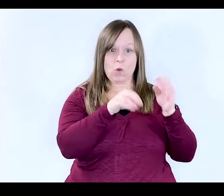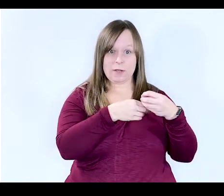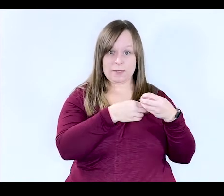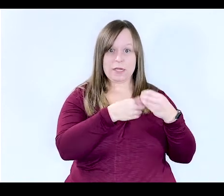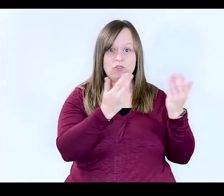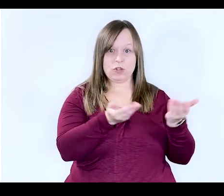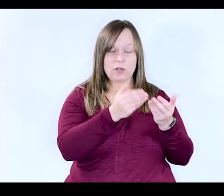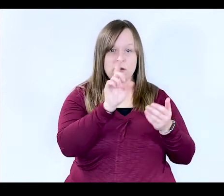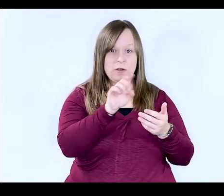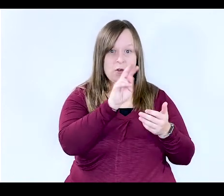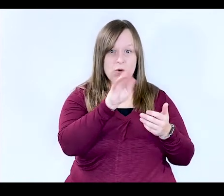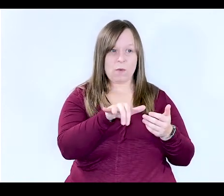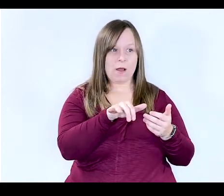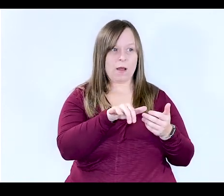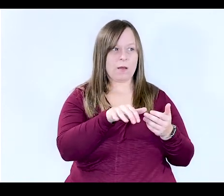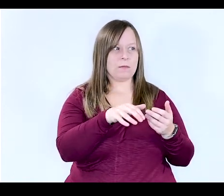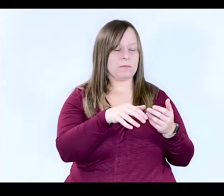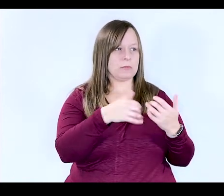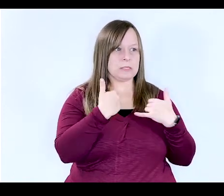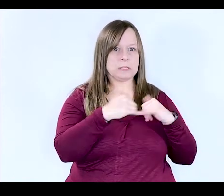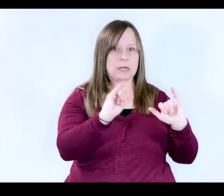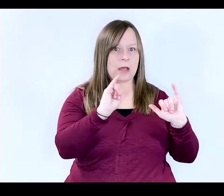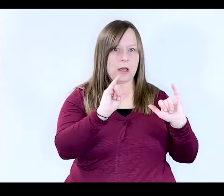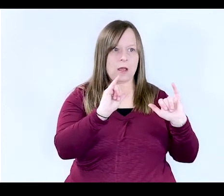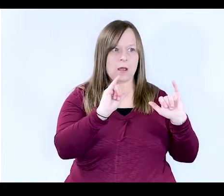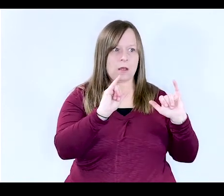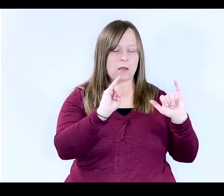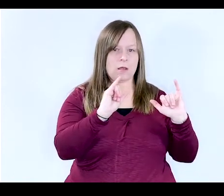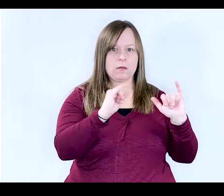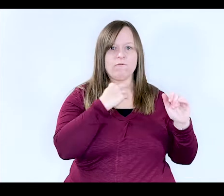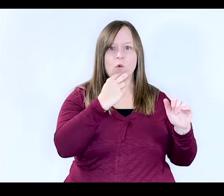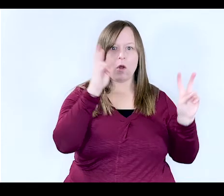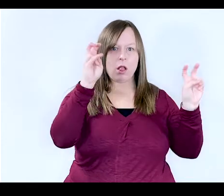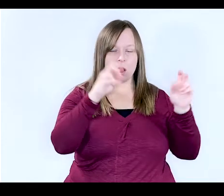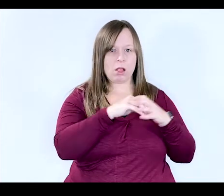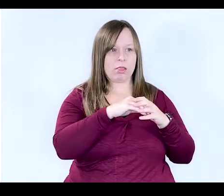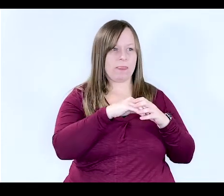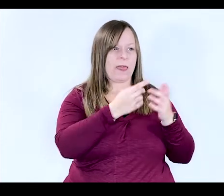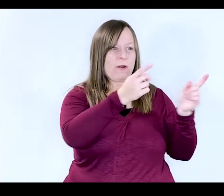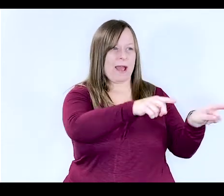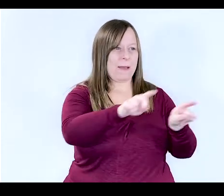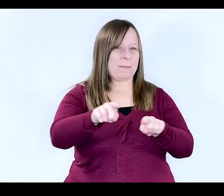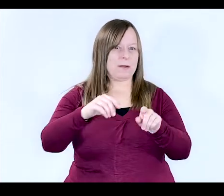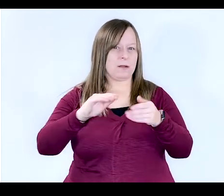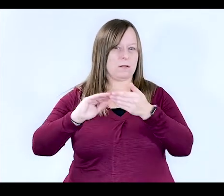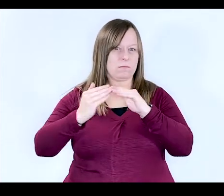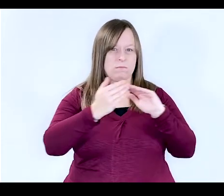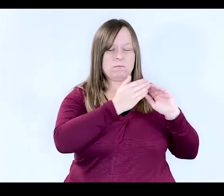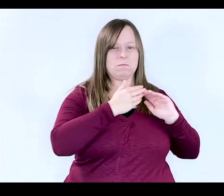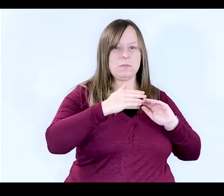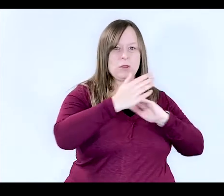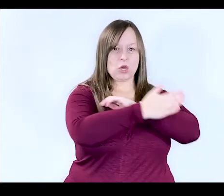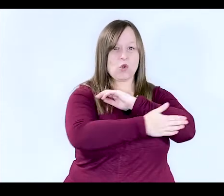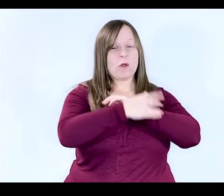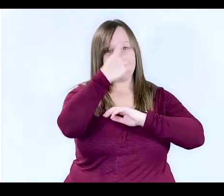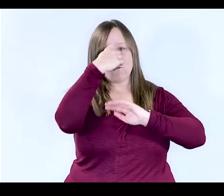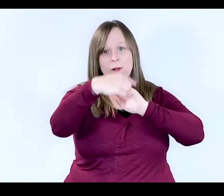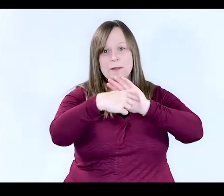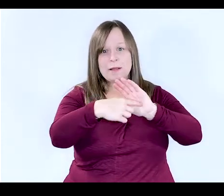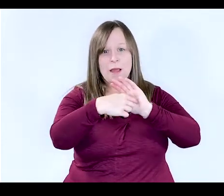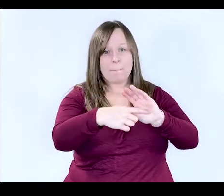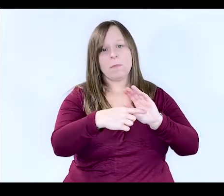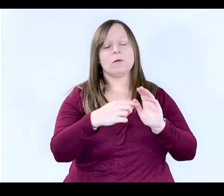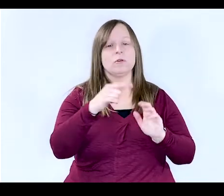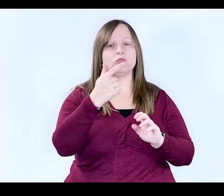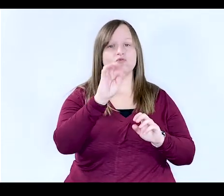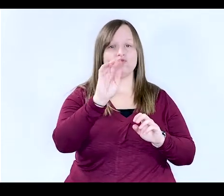as an organization is to remain vocal about different issues that are going around in the country. So, for